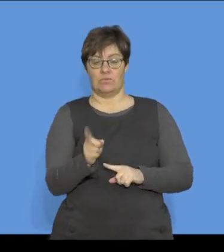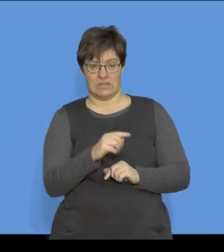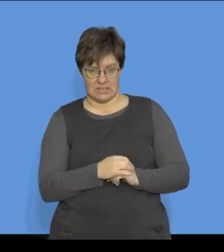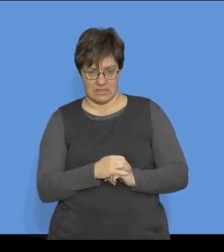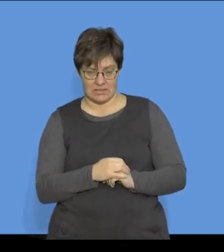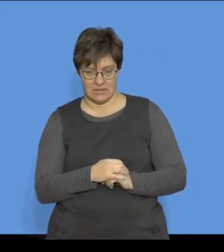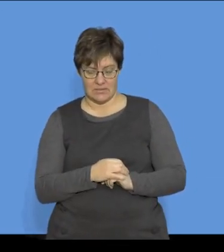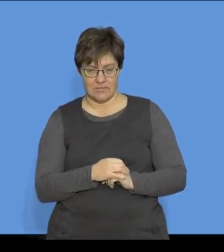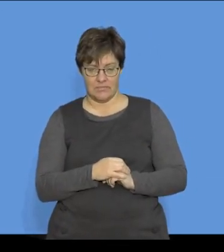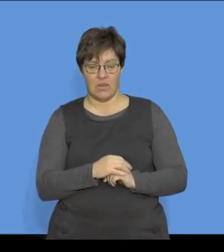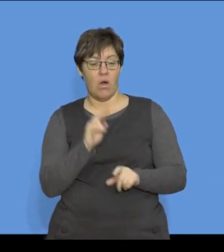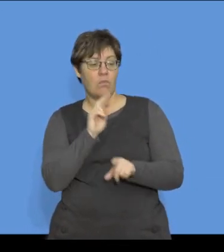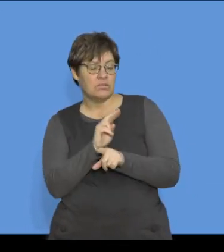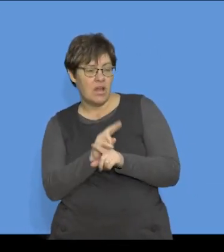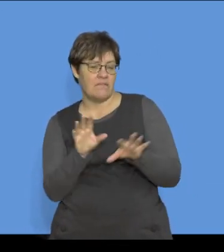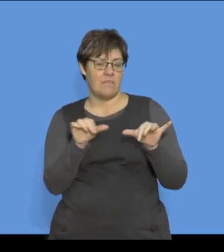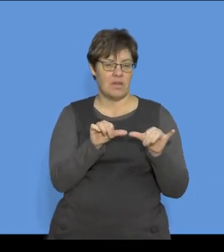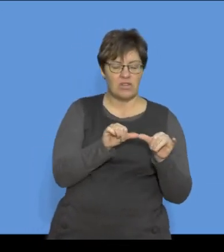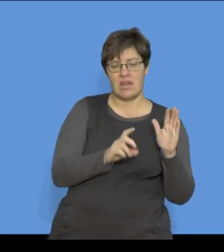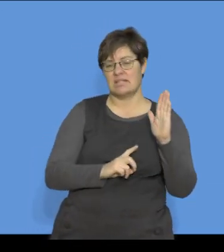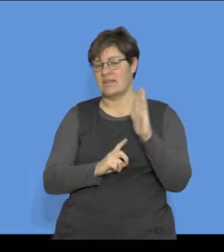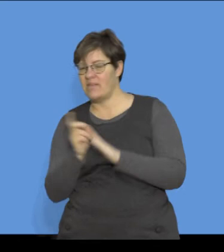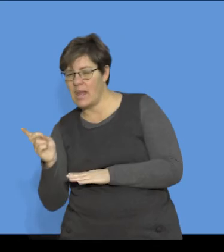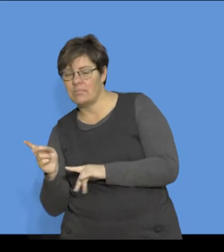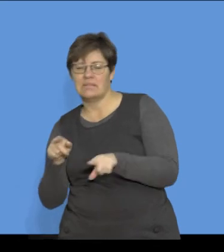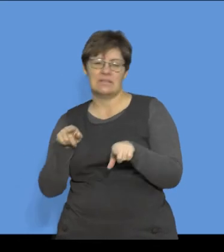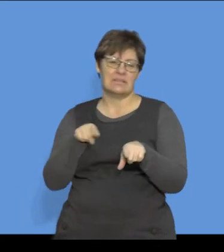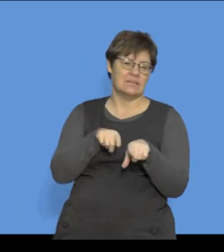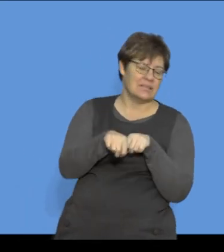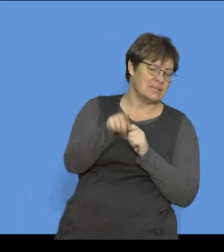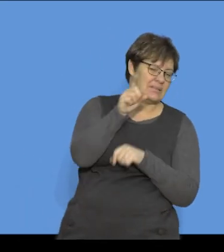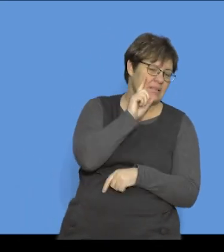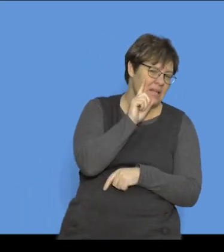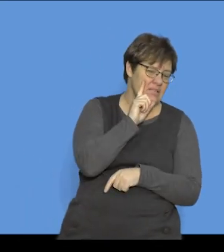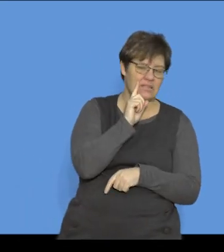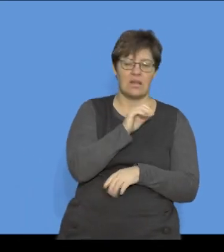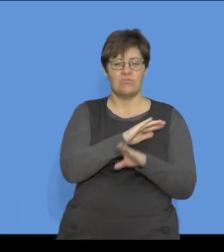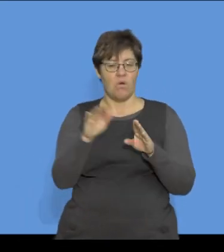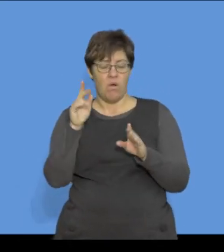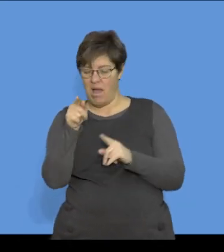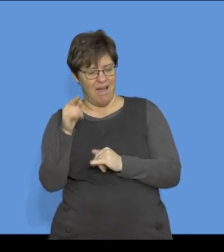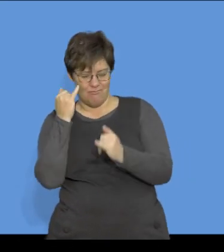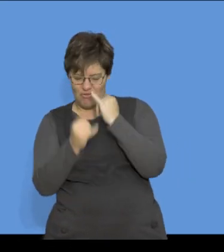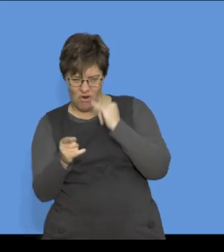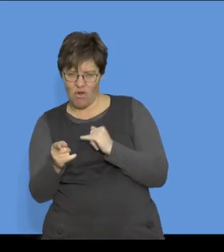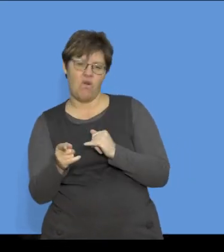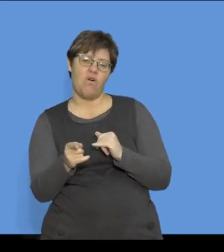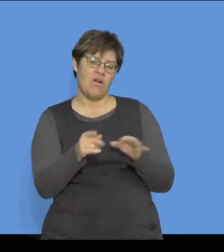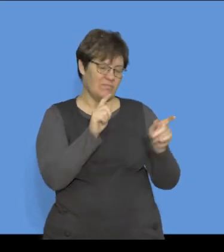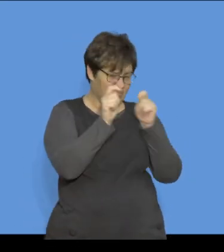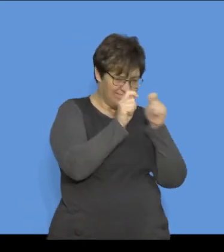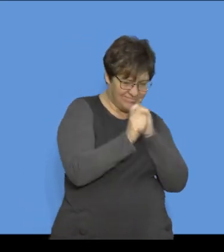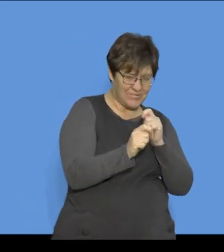observe and measure, develop, test, disprove, refine, and then prove again.